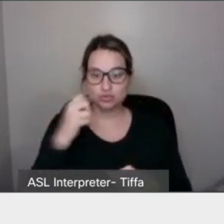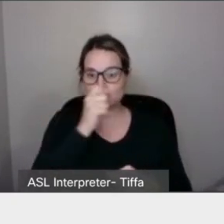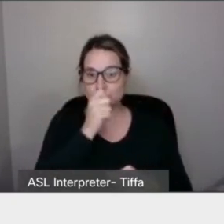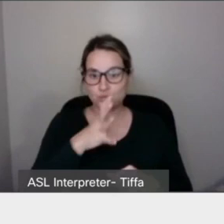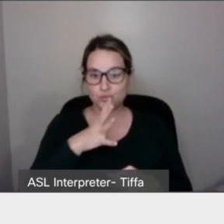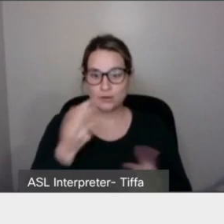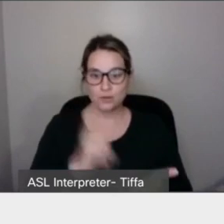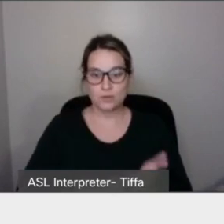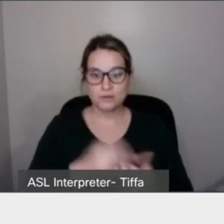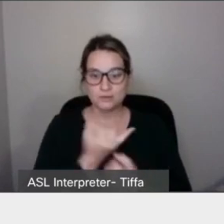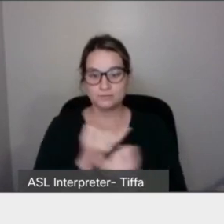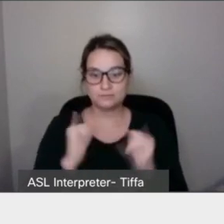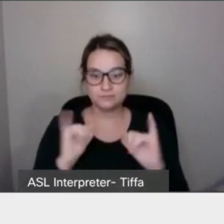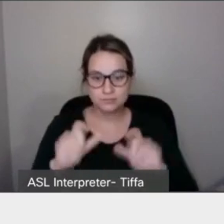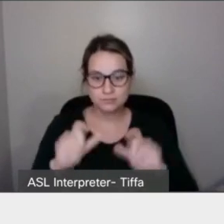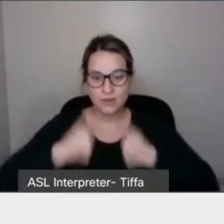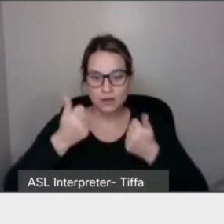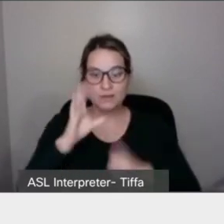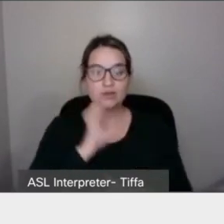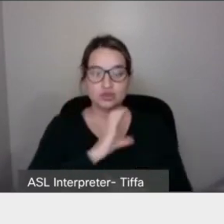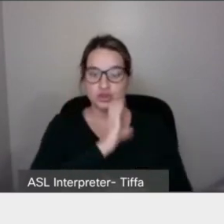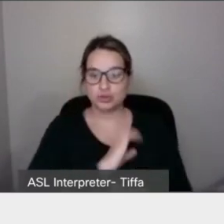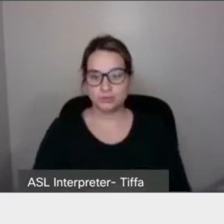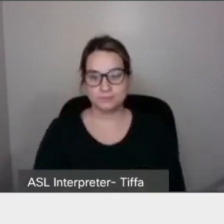registered independent, and I live in Chandler.